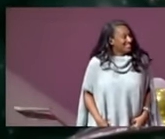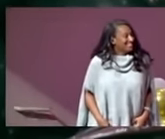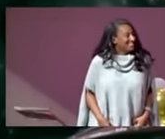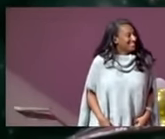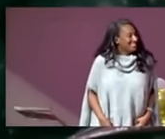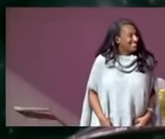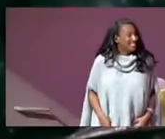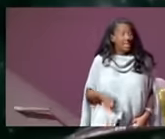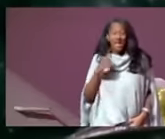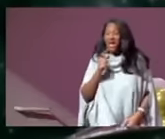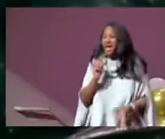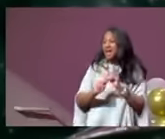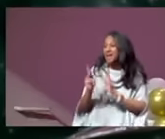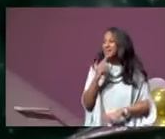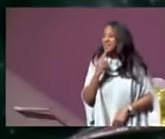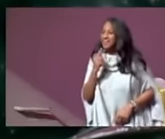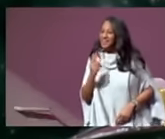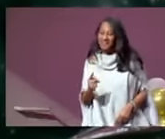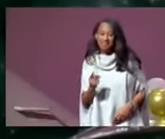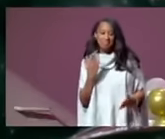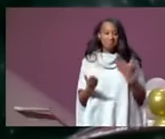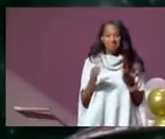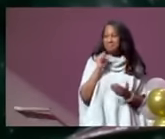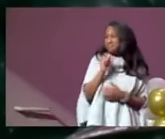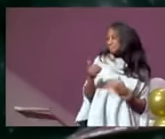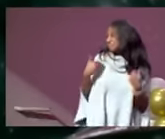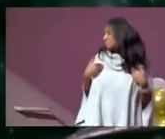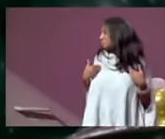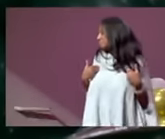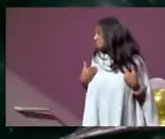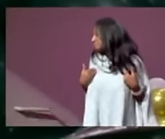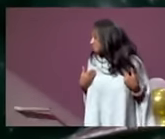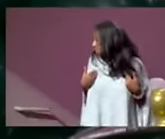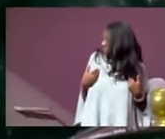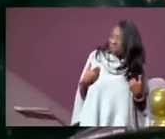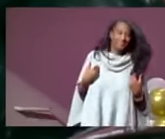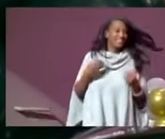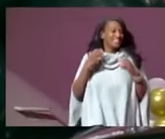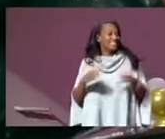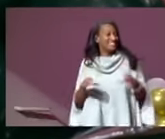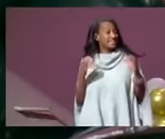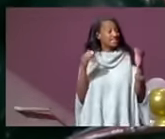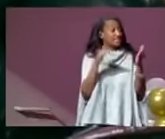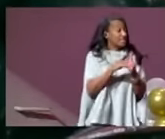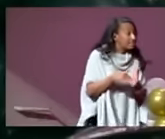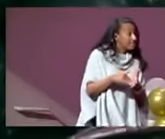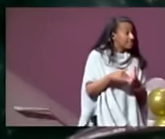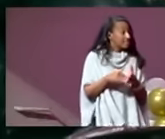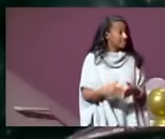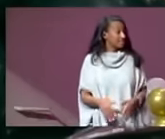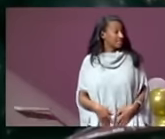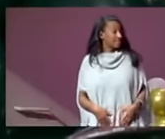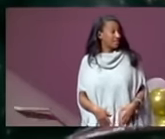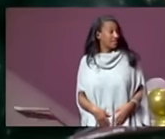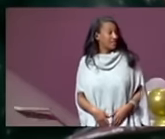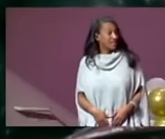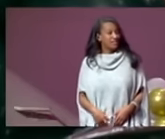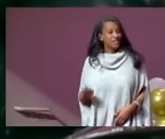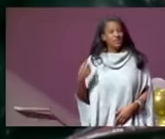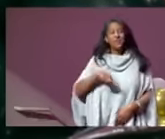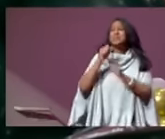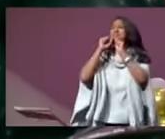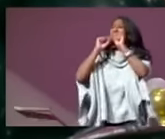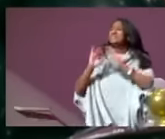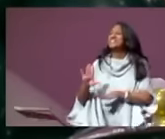Hey, the old folks will say, I may not have this chance again. So we bless